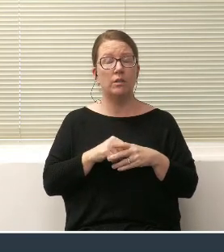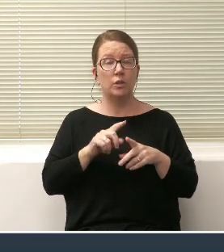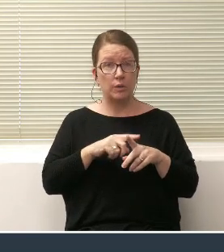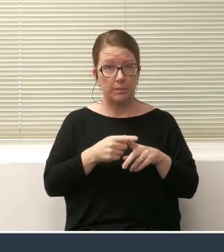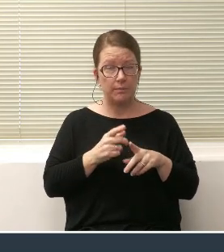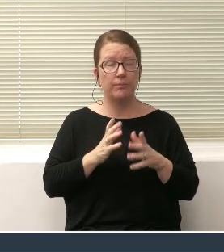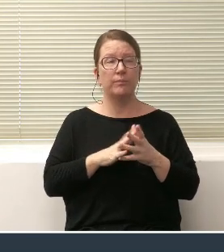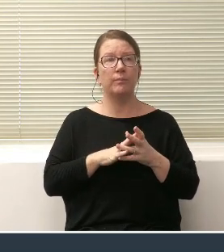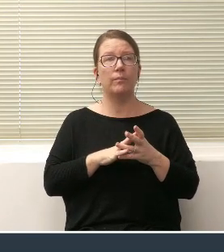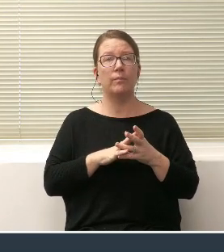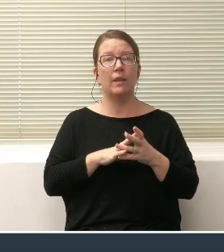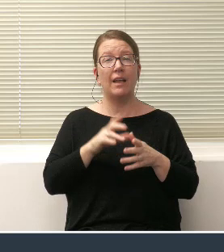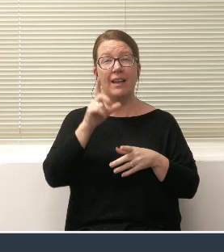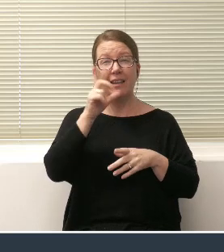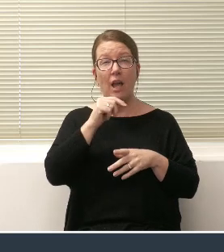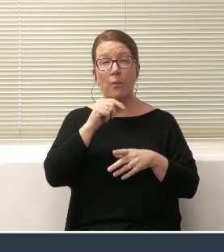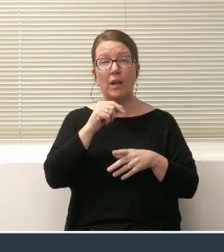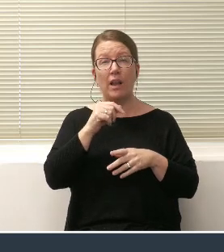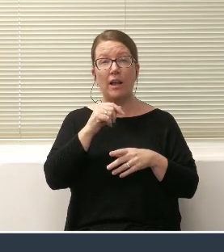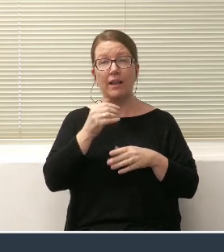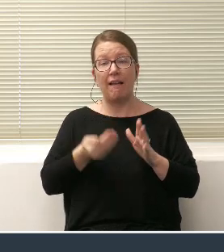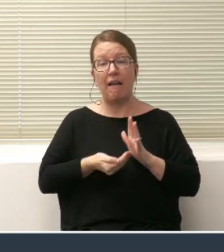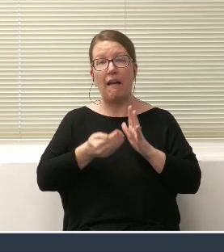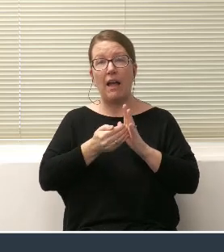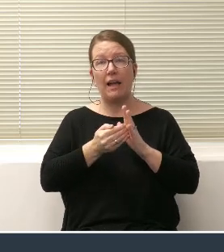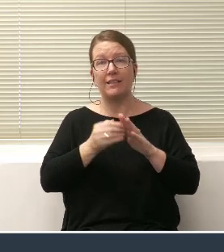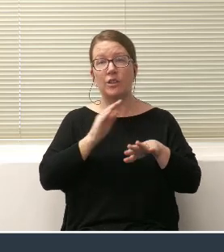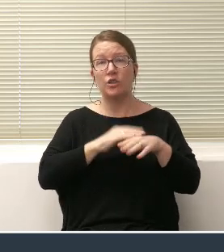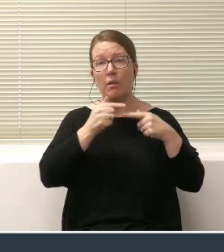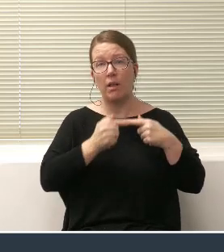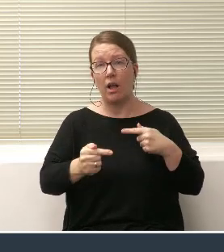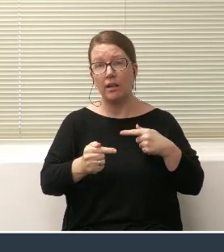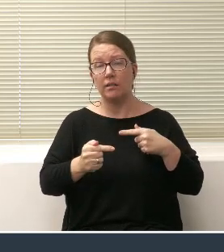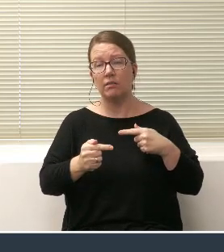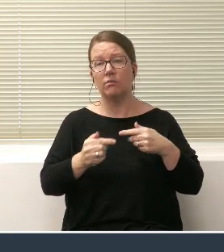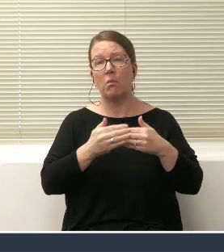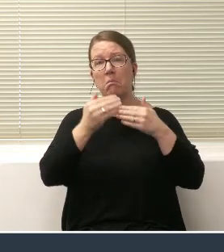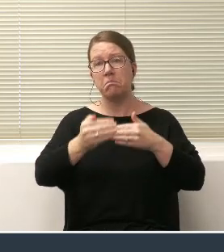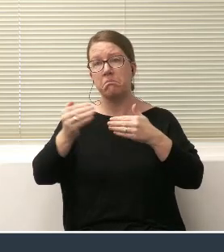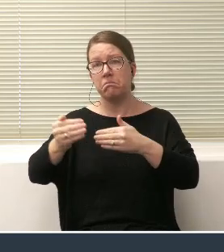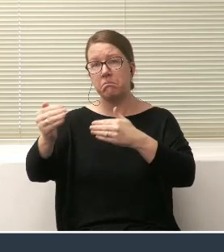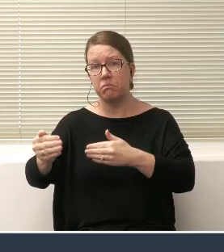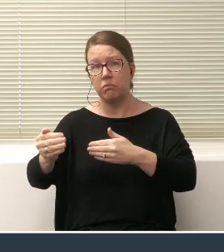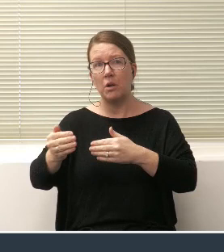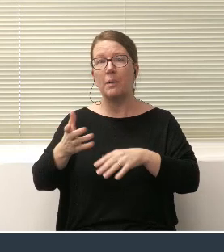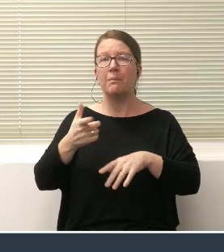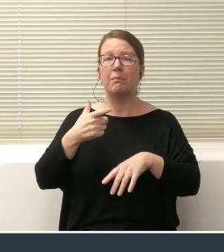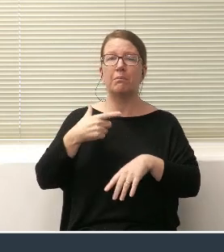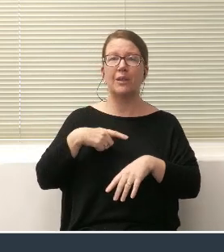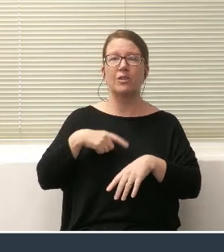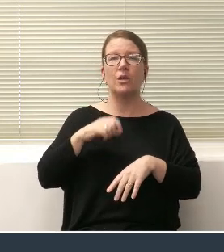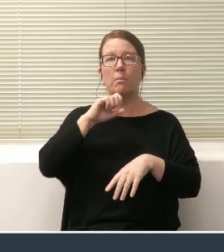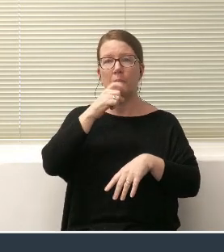me, some sort of timelines in? Yeah. Just for reassurance to people, because